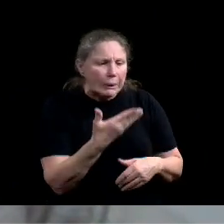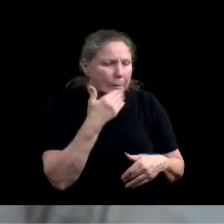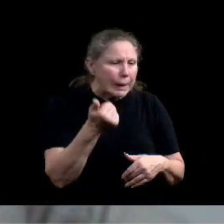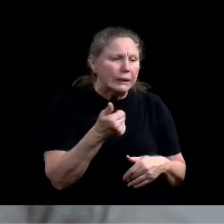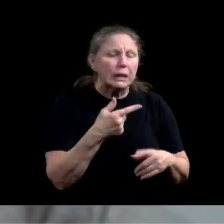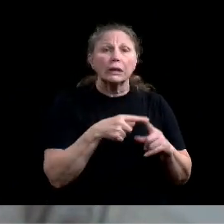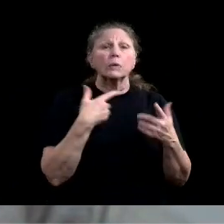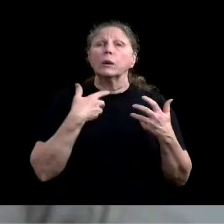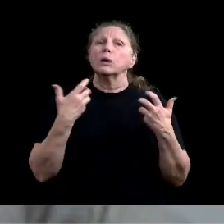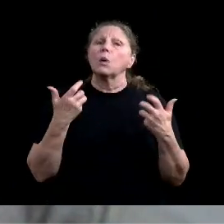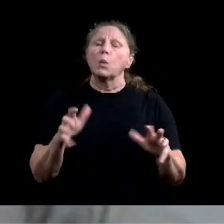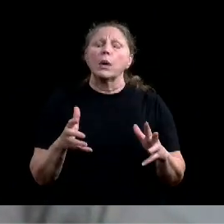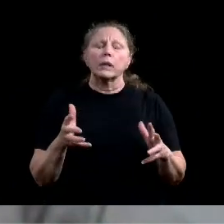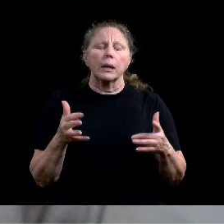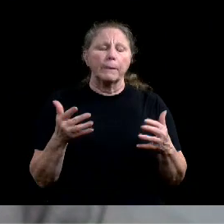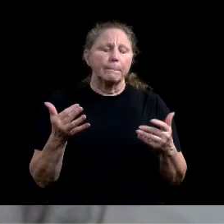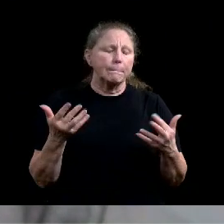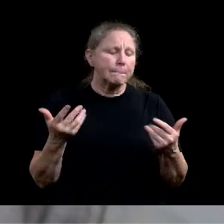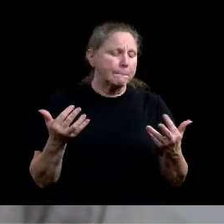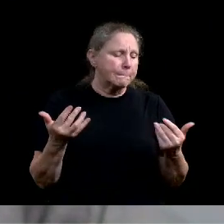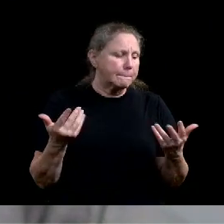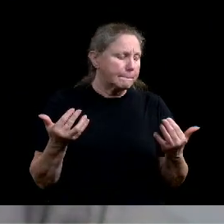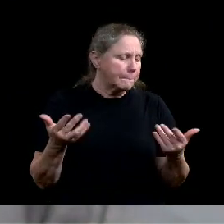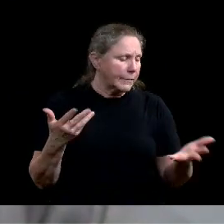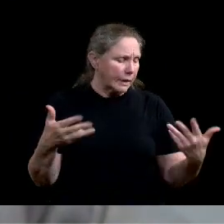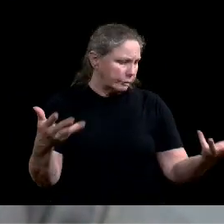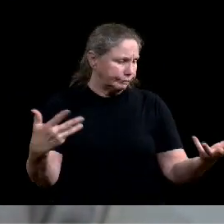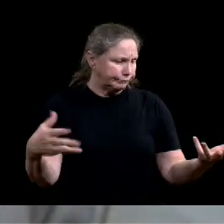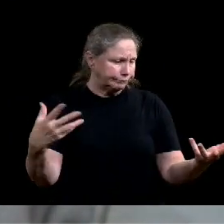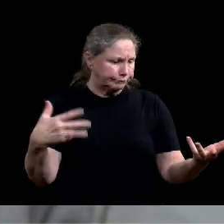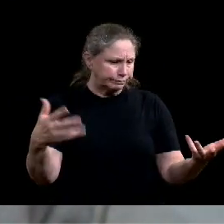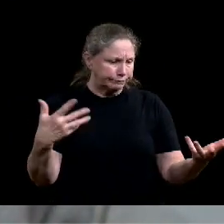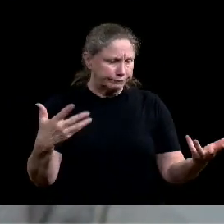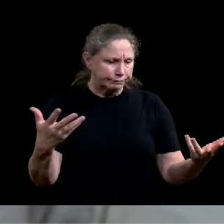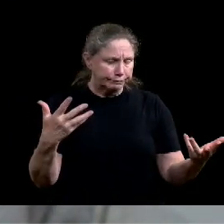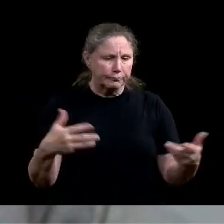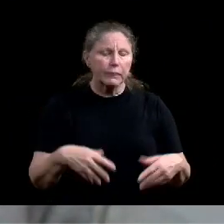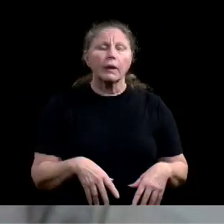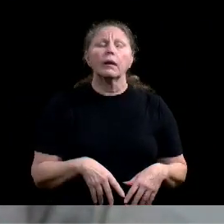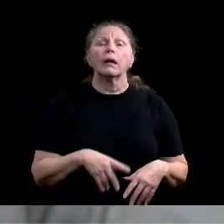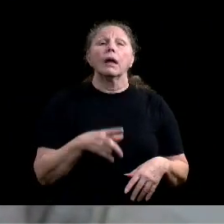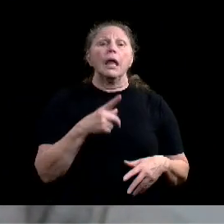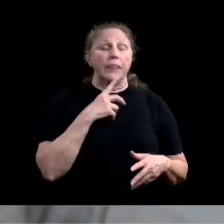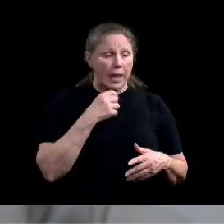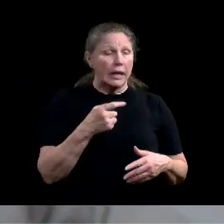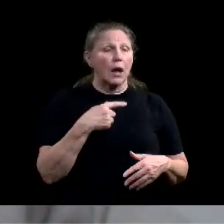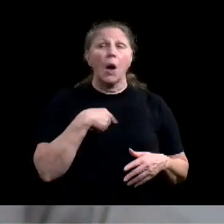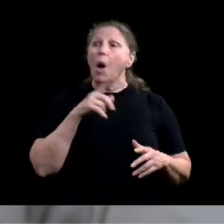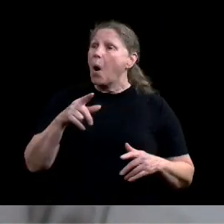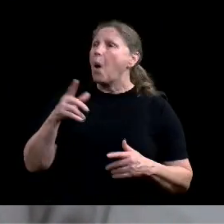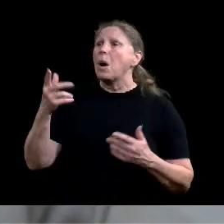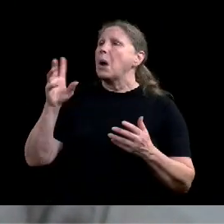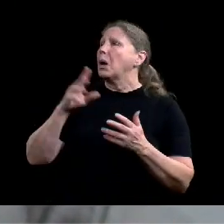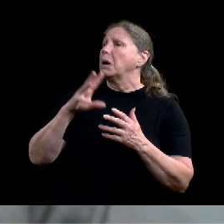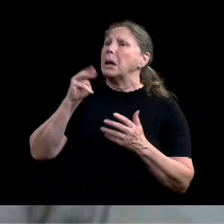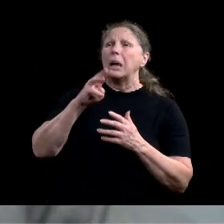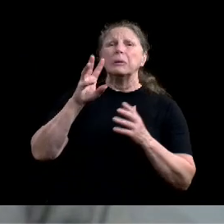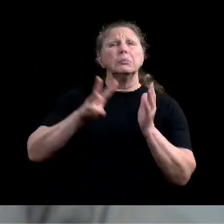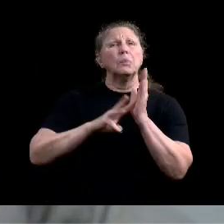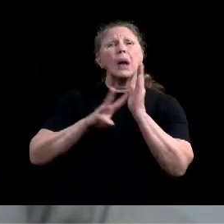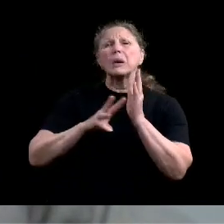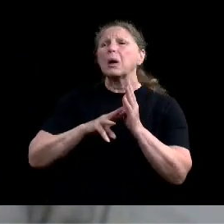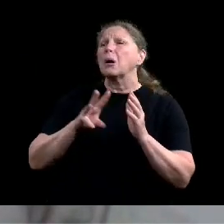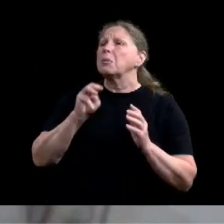the virus coming back on us and us having to reverse some of those orders locally.